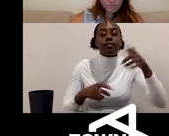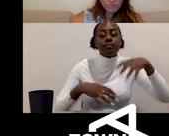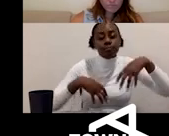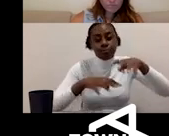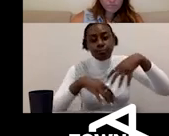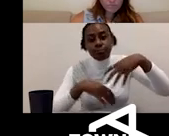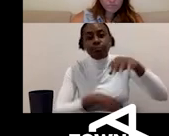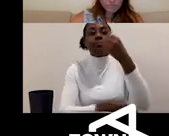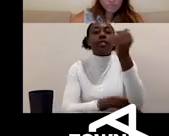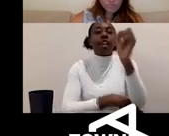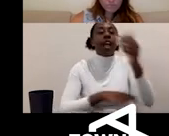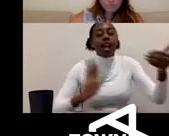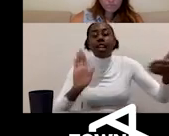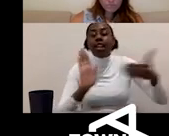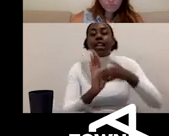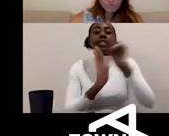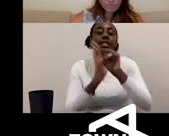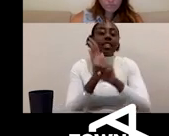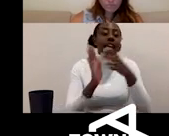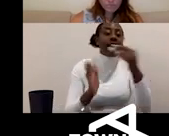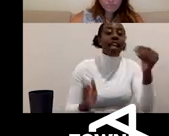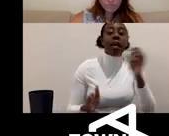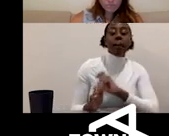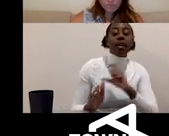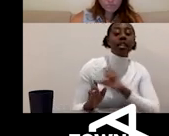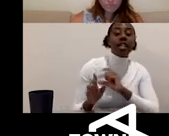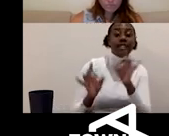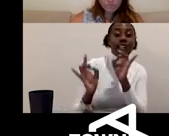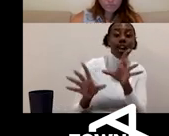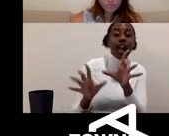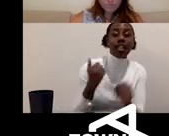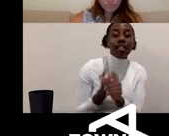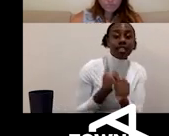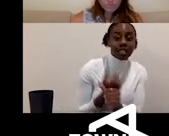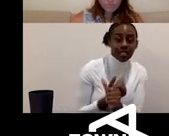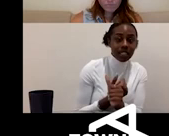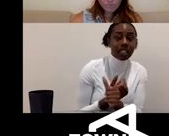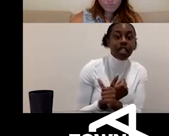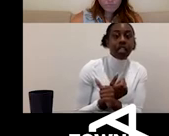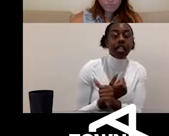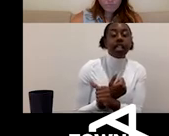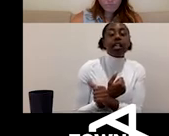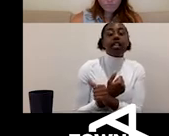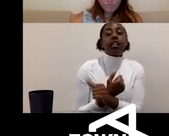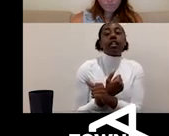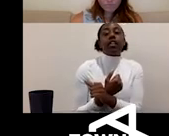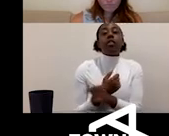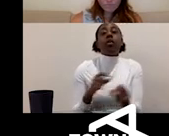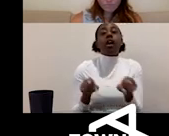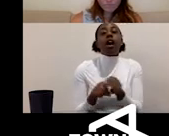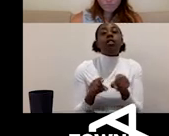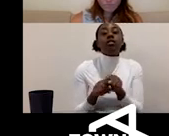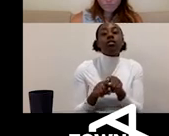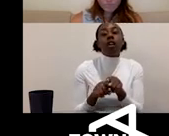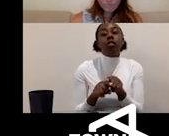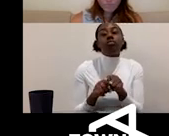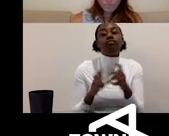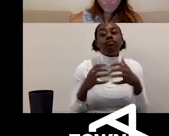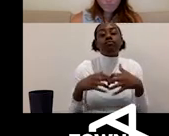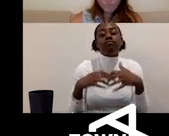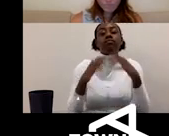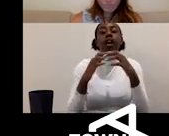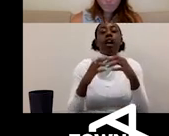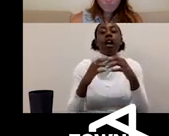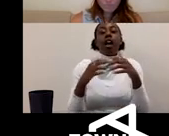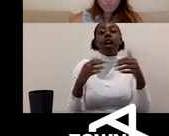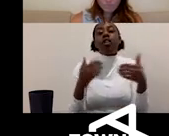violence. And in the midst of those uprisings, we launch another petition, but we also expand